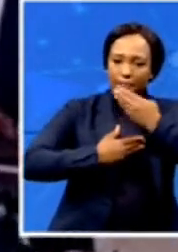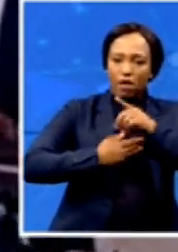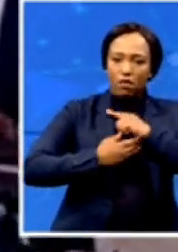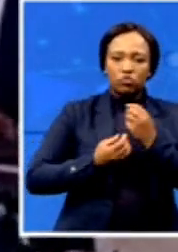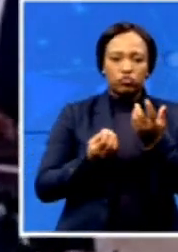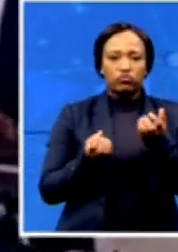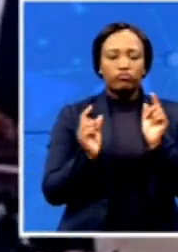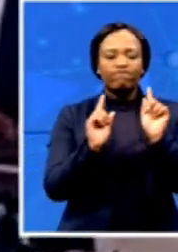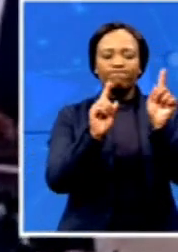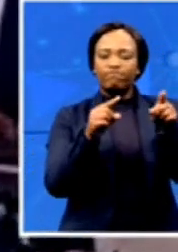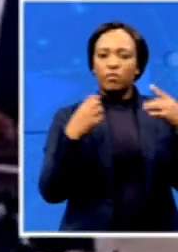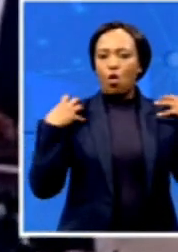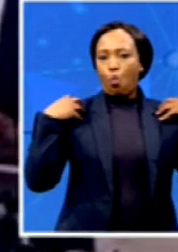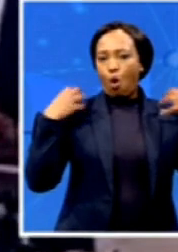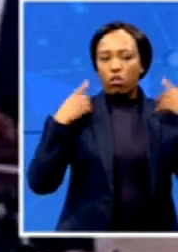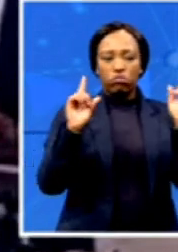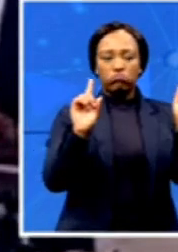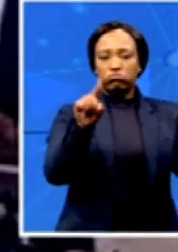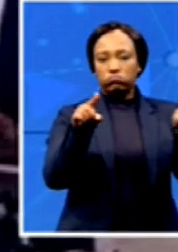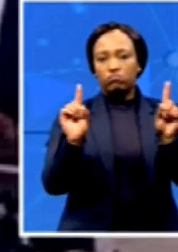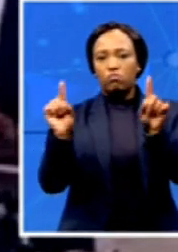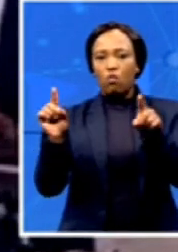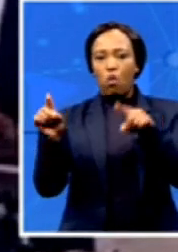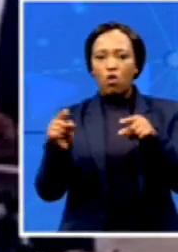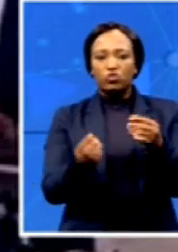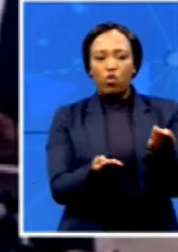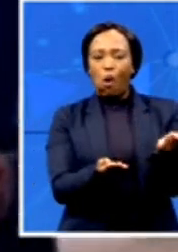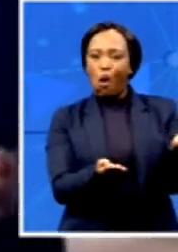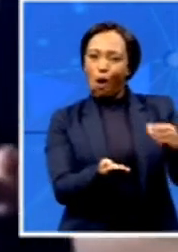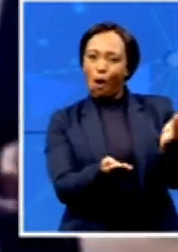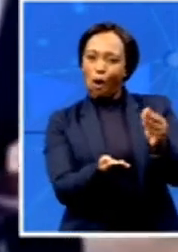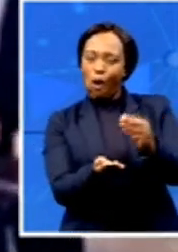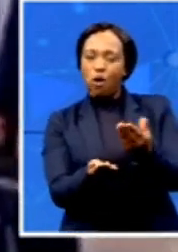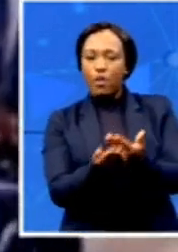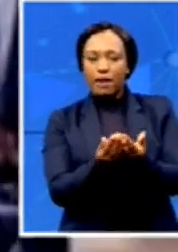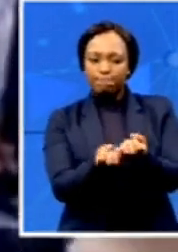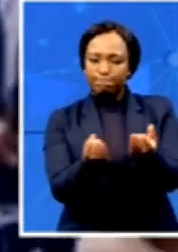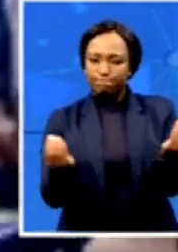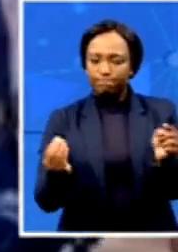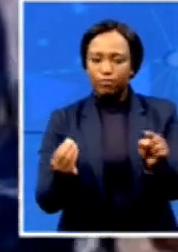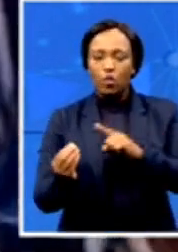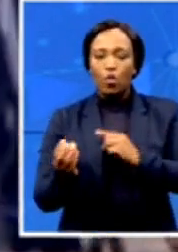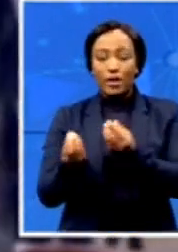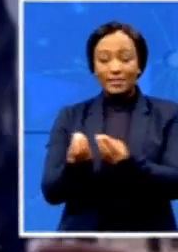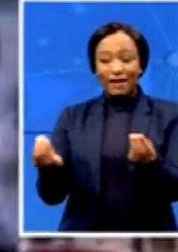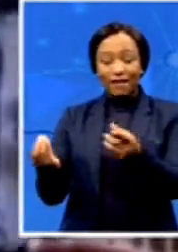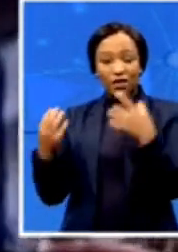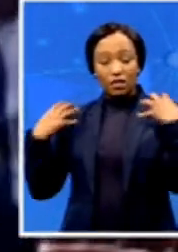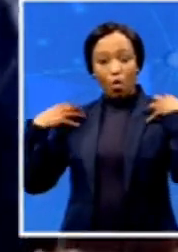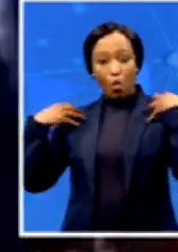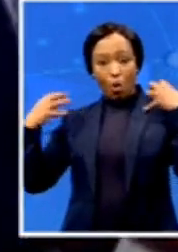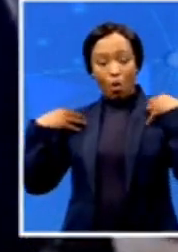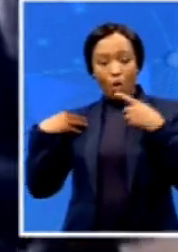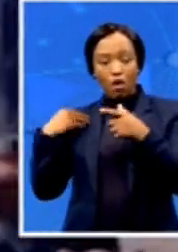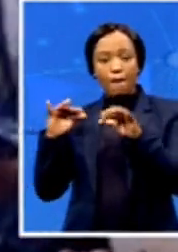is what we are seeing in those community halls, the children that are there, people, even elders without anything